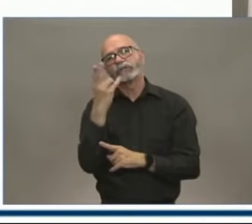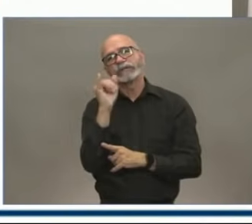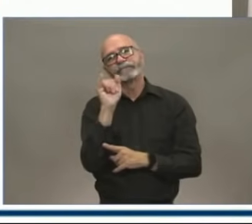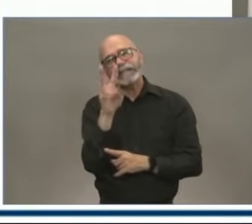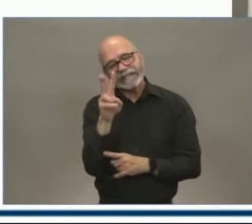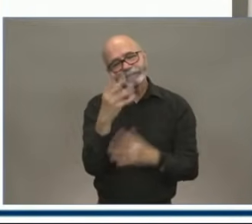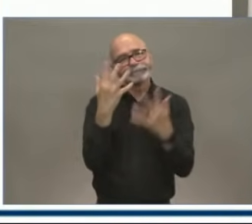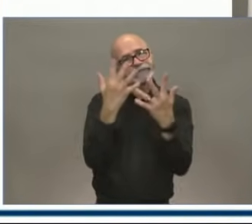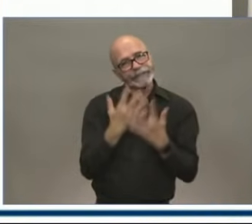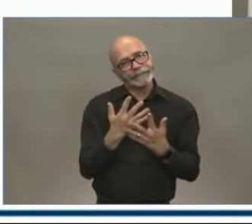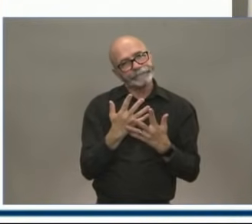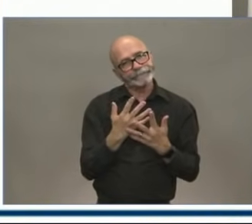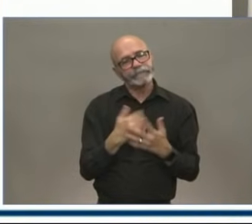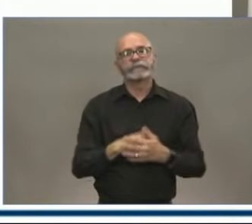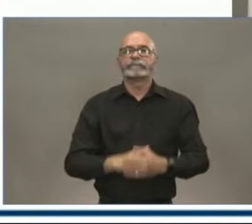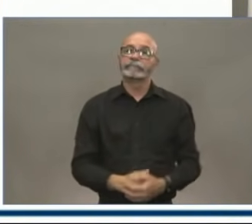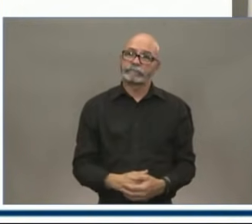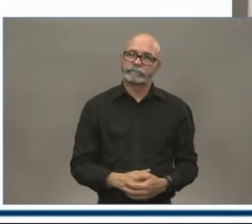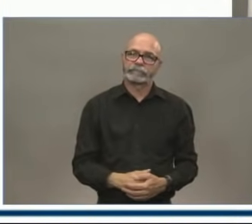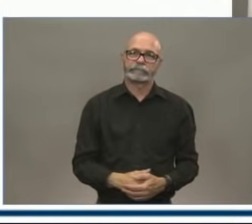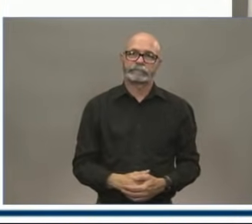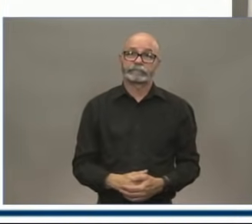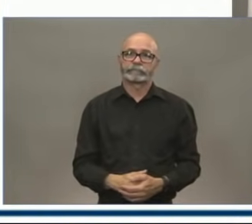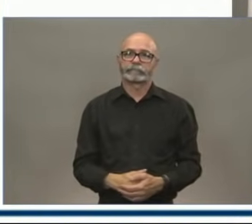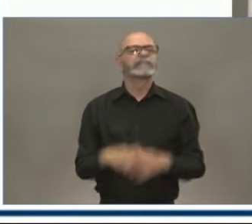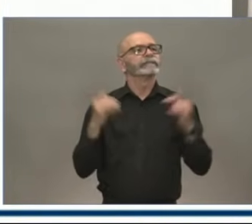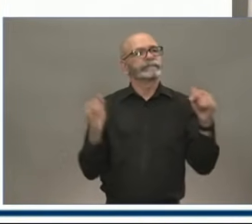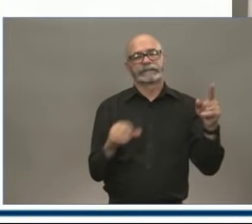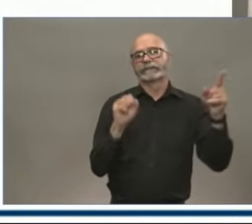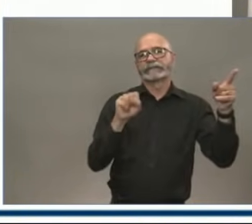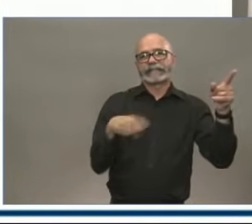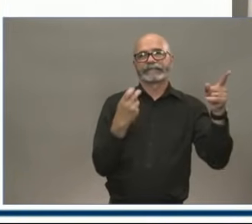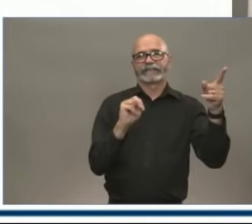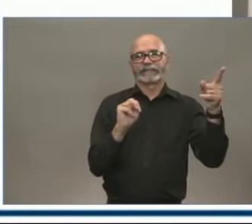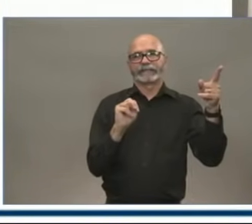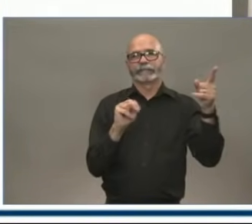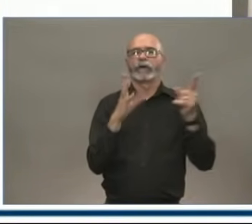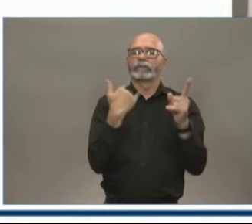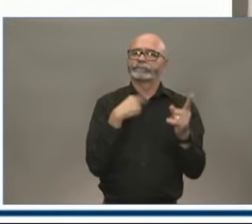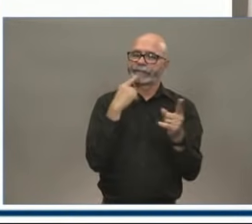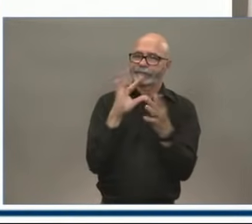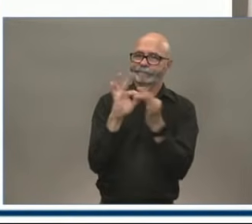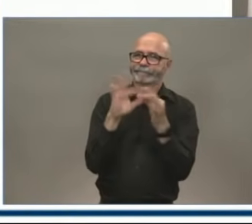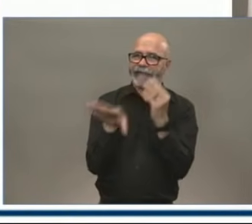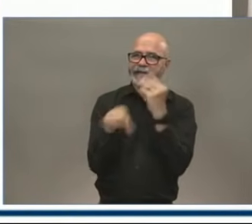Dr. Strang. And just before we turn it over to questions, I just want to give I think for both of